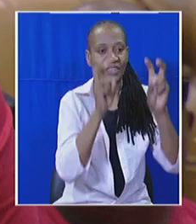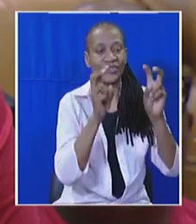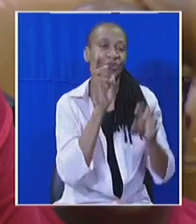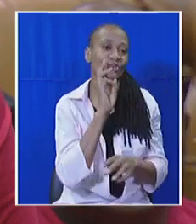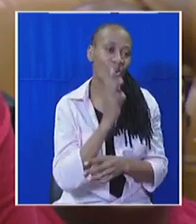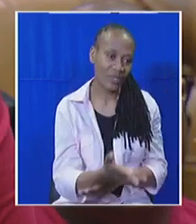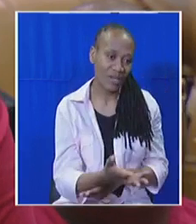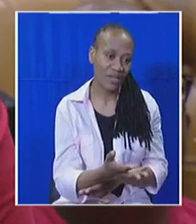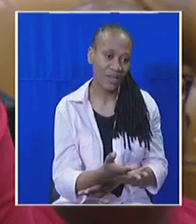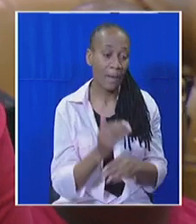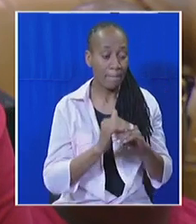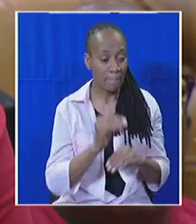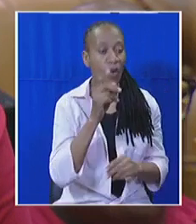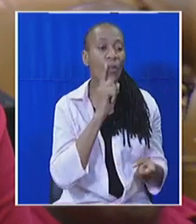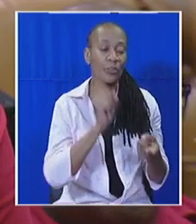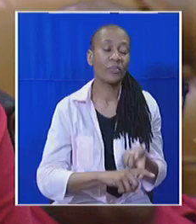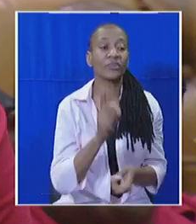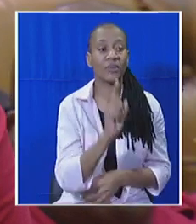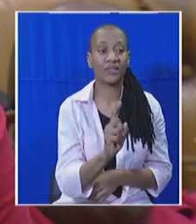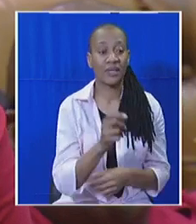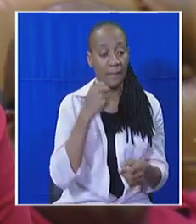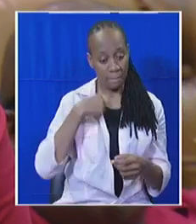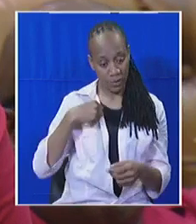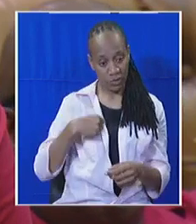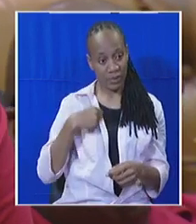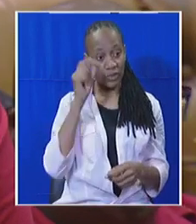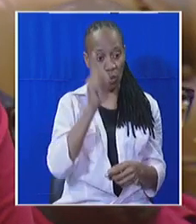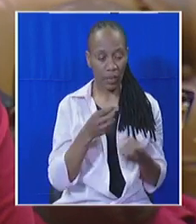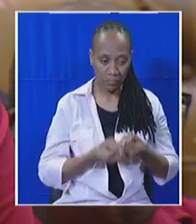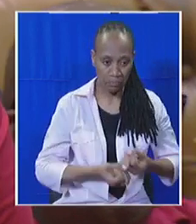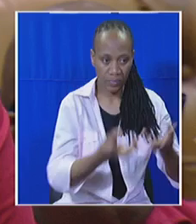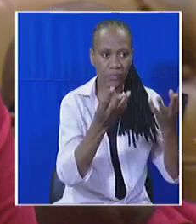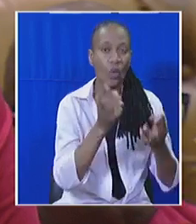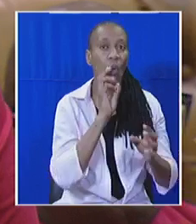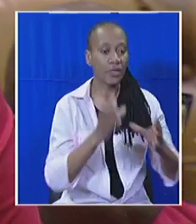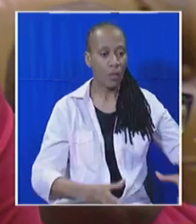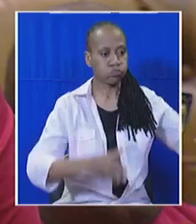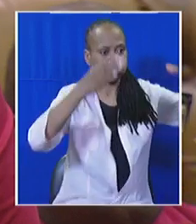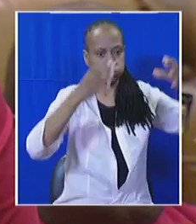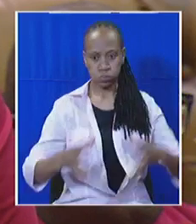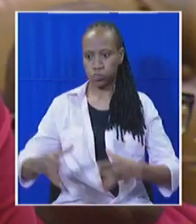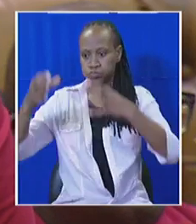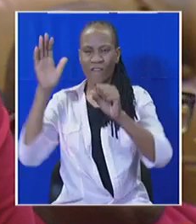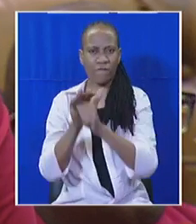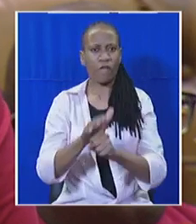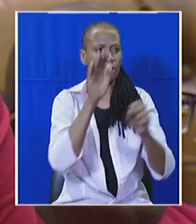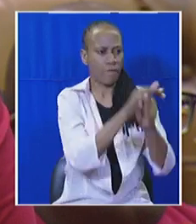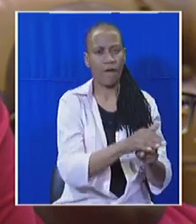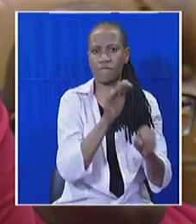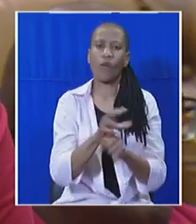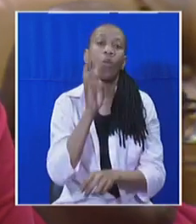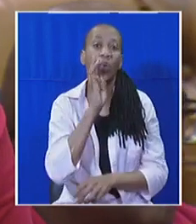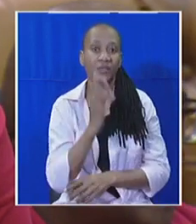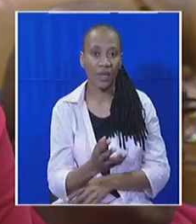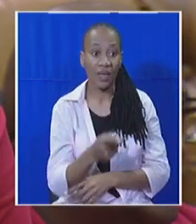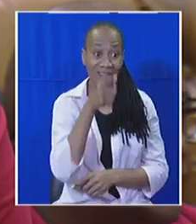water, and further promising them that the municipality will be providing them with water tanks and will be filled every day without